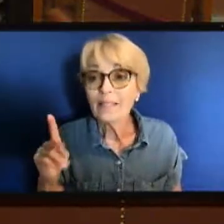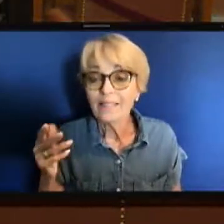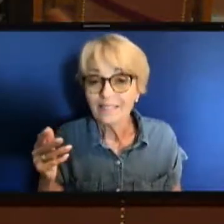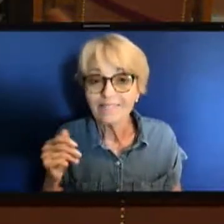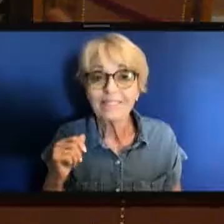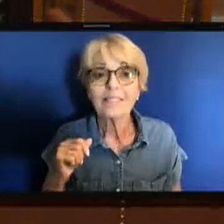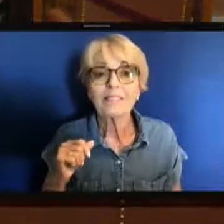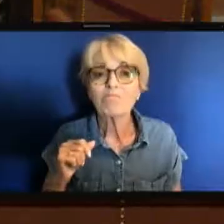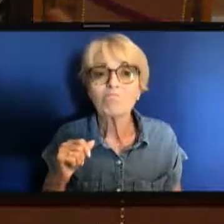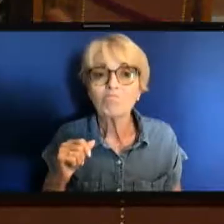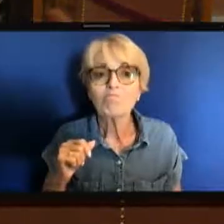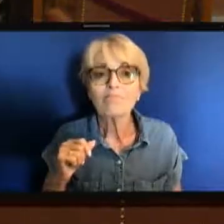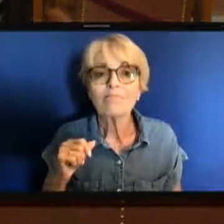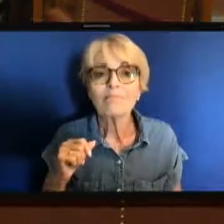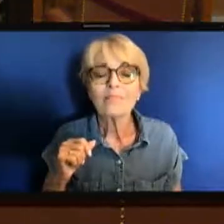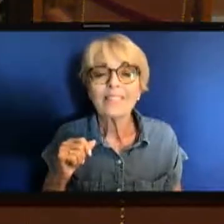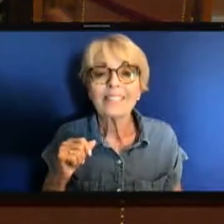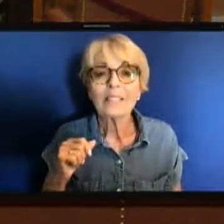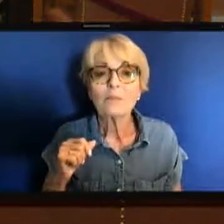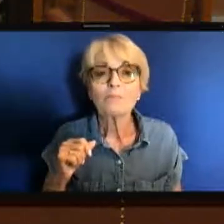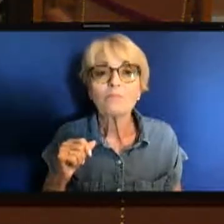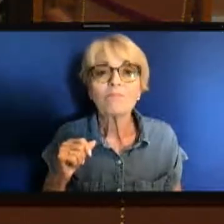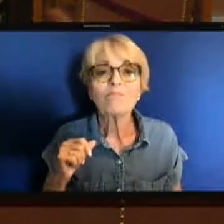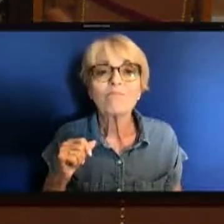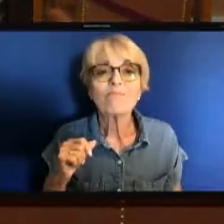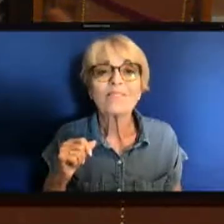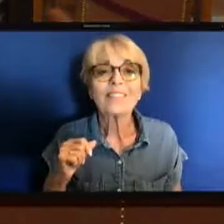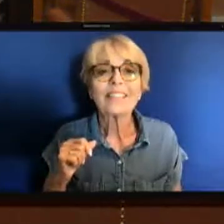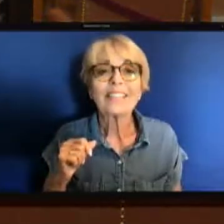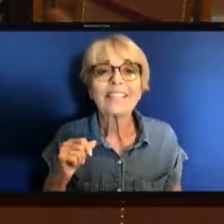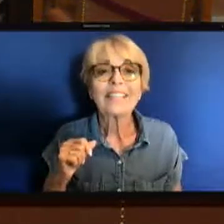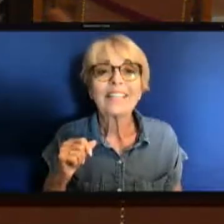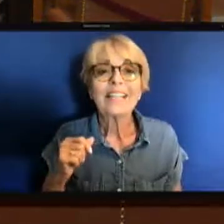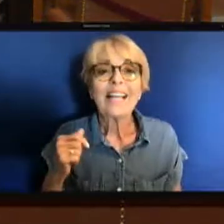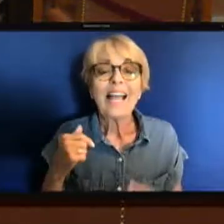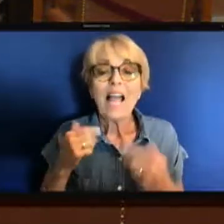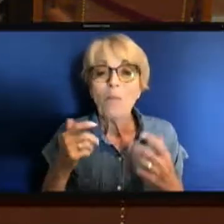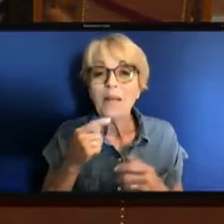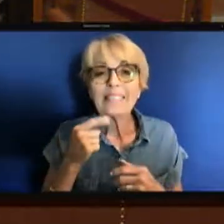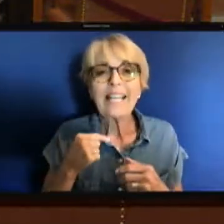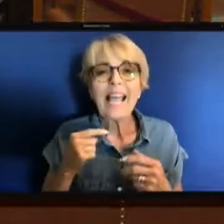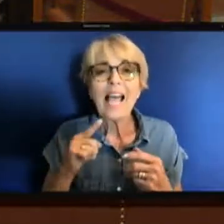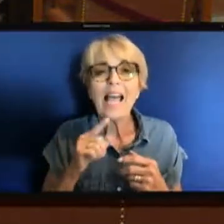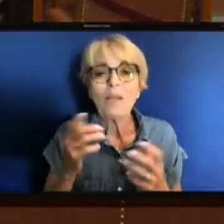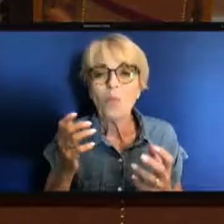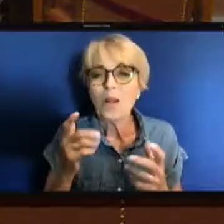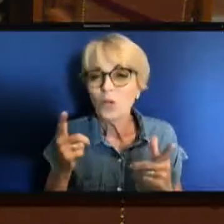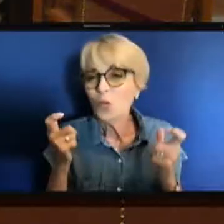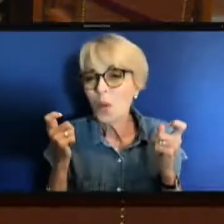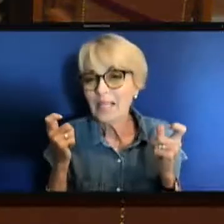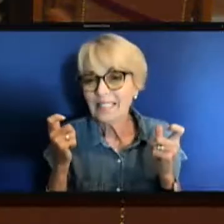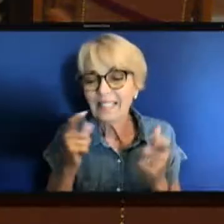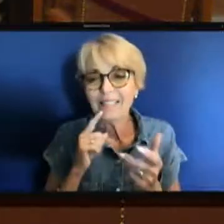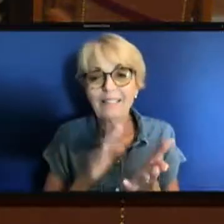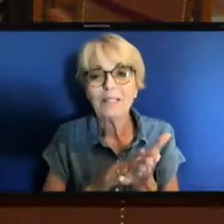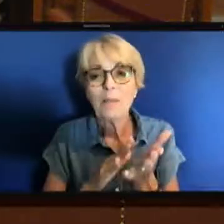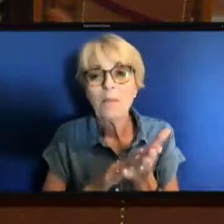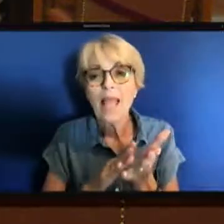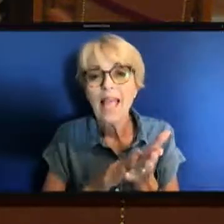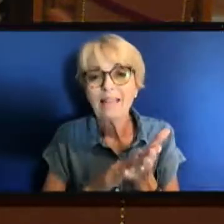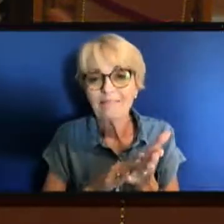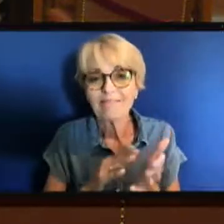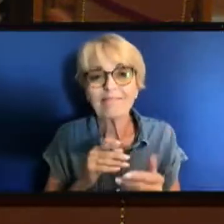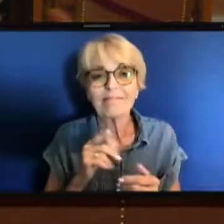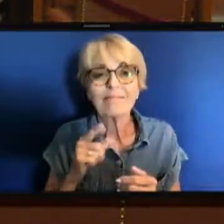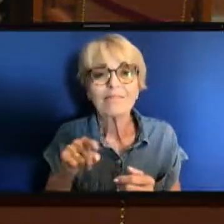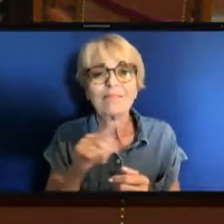Oh, I'm going. I see her page. Yes. I just want to say, I really just want to quickly just commend everybody here at the